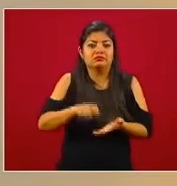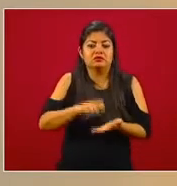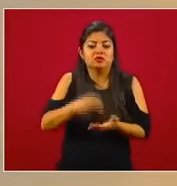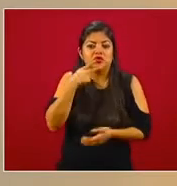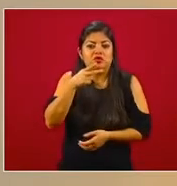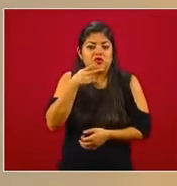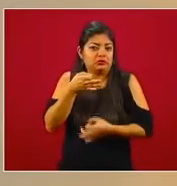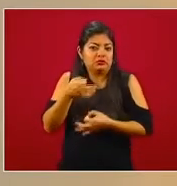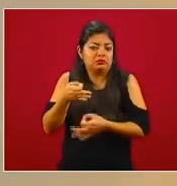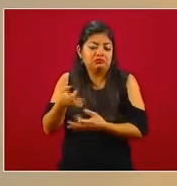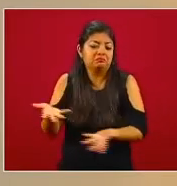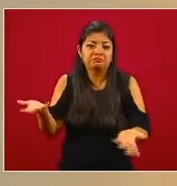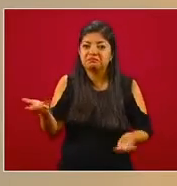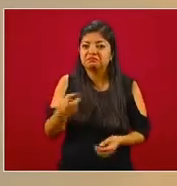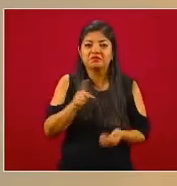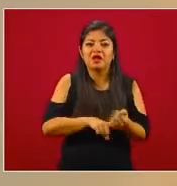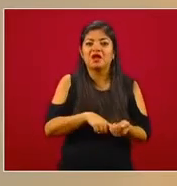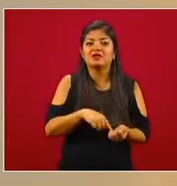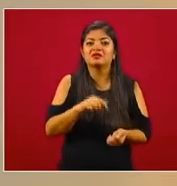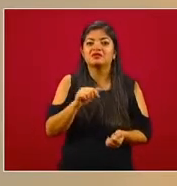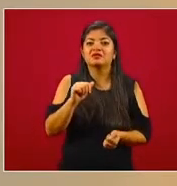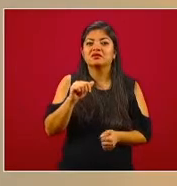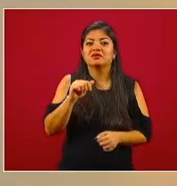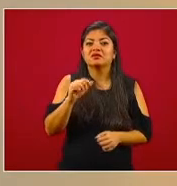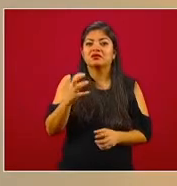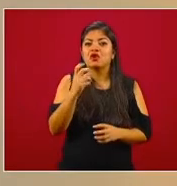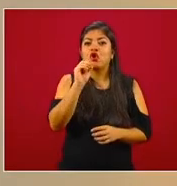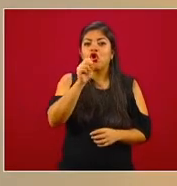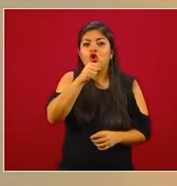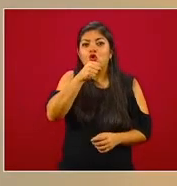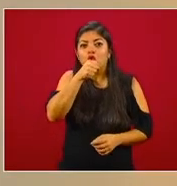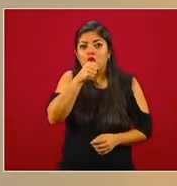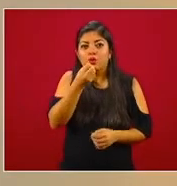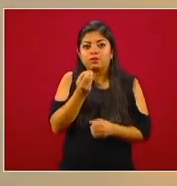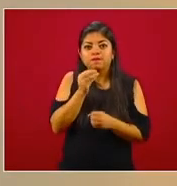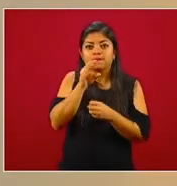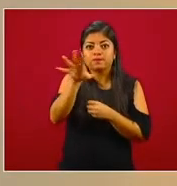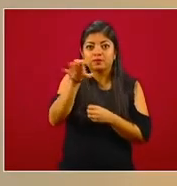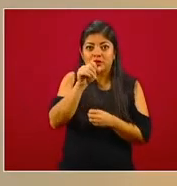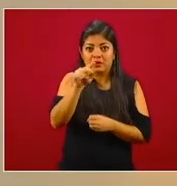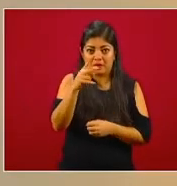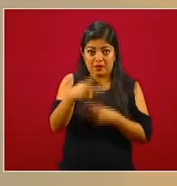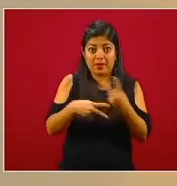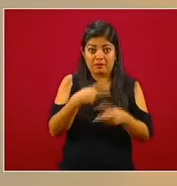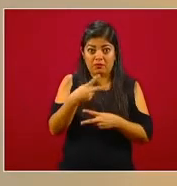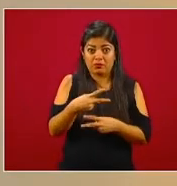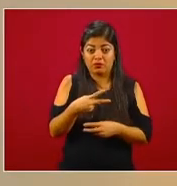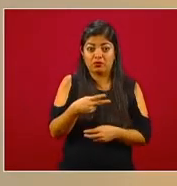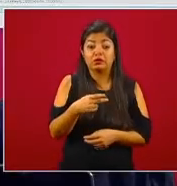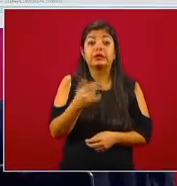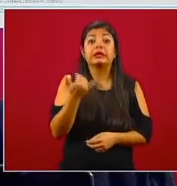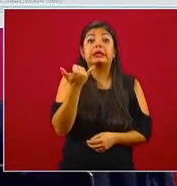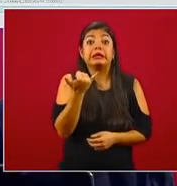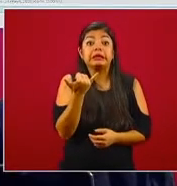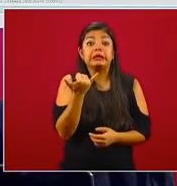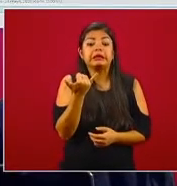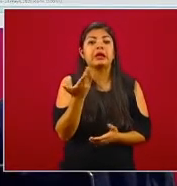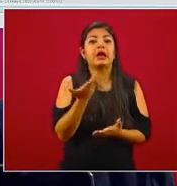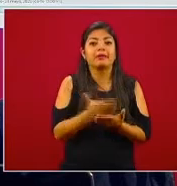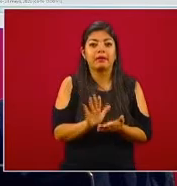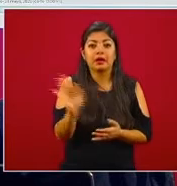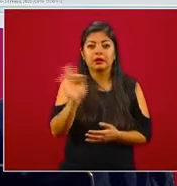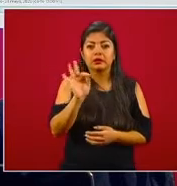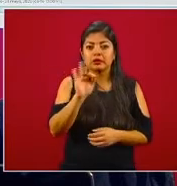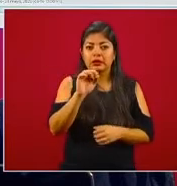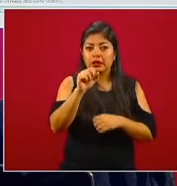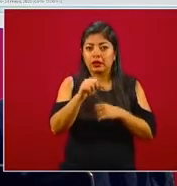ya or sea smoking problem, por or combustión o you utiliza vapeadores consume any type y of además pudiera nicotine ser una products persona such as